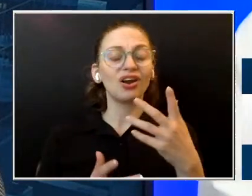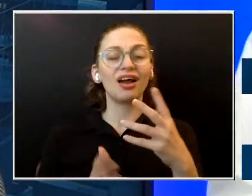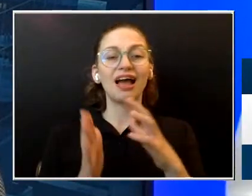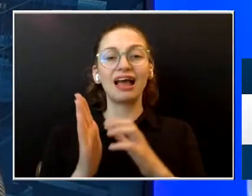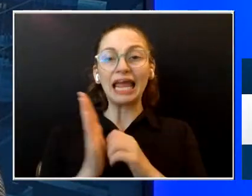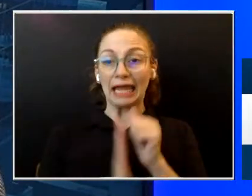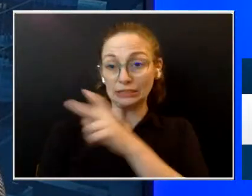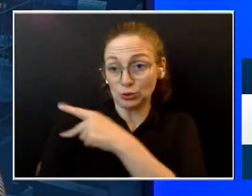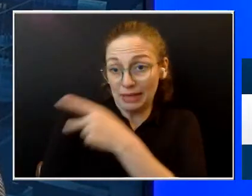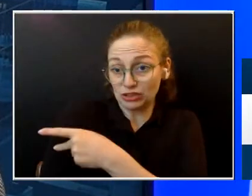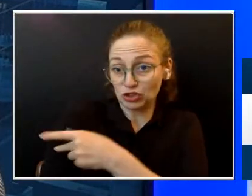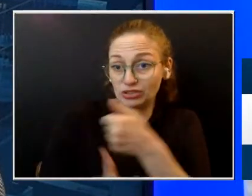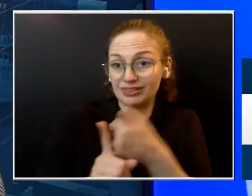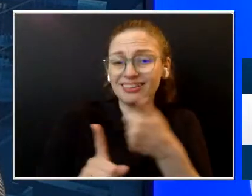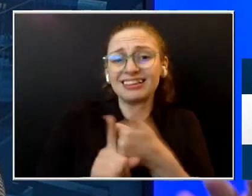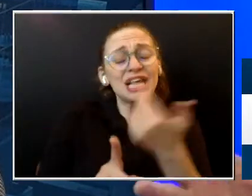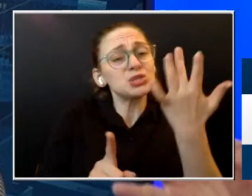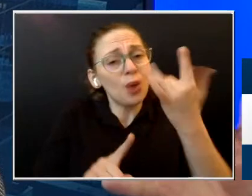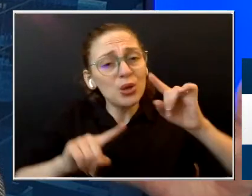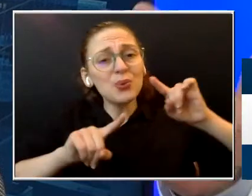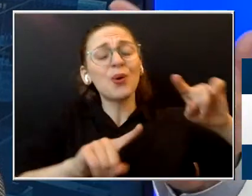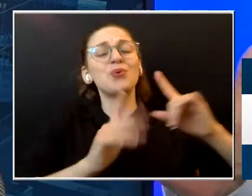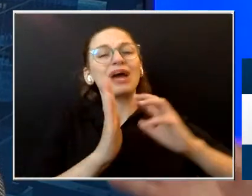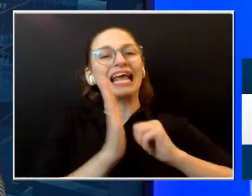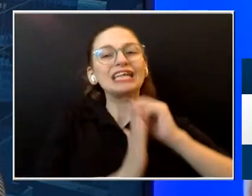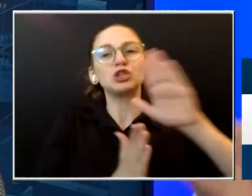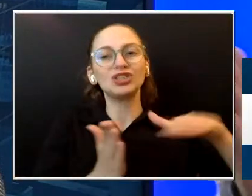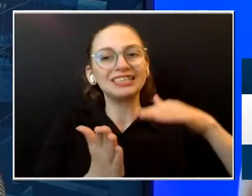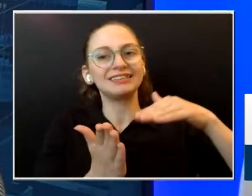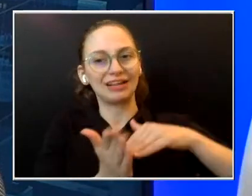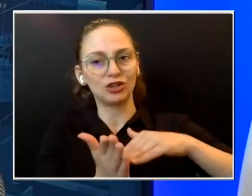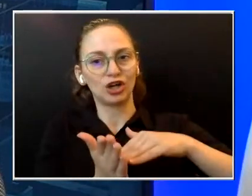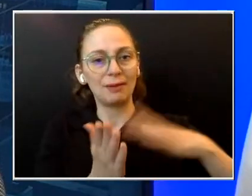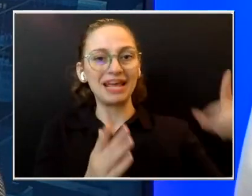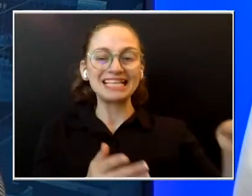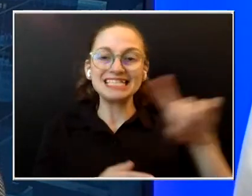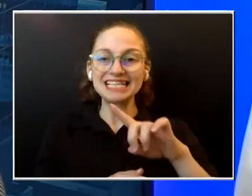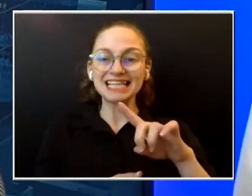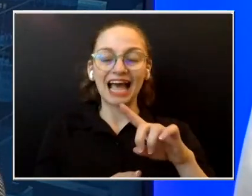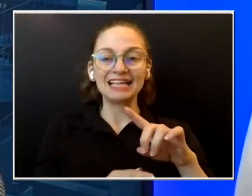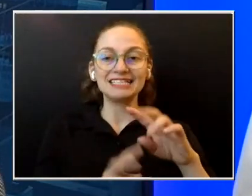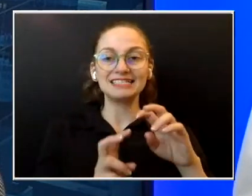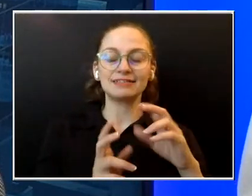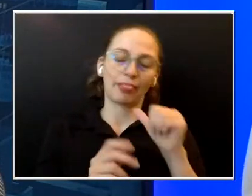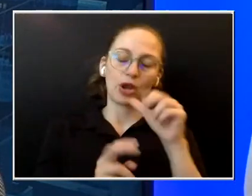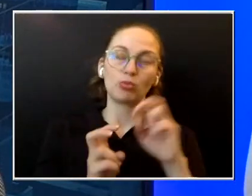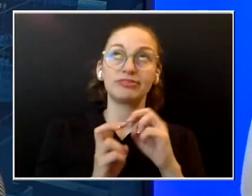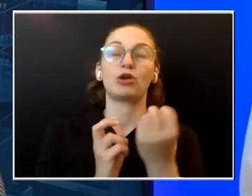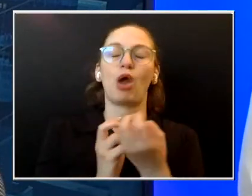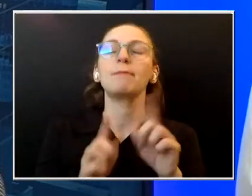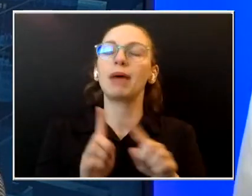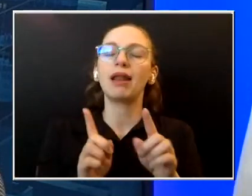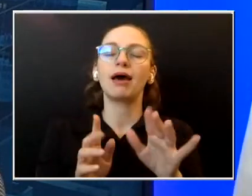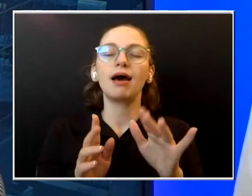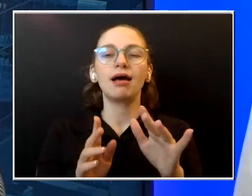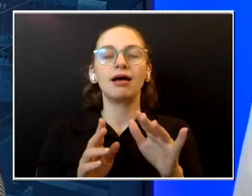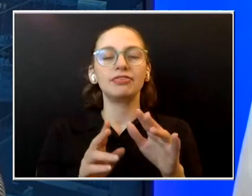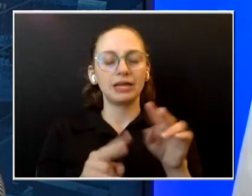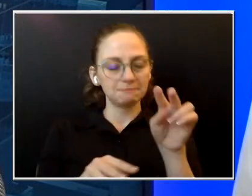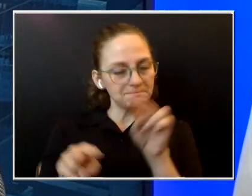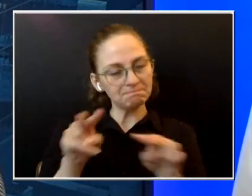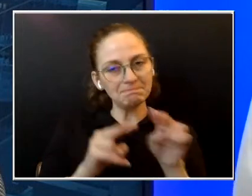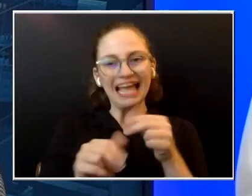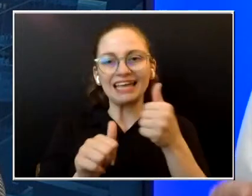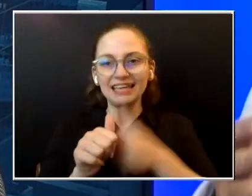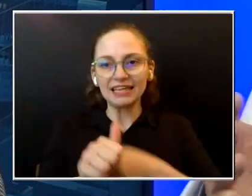because these guys sit around, and they don't sit around, sorry, that didn't sit around, but they look at every patient as an individual, and then they put all their heads together,